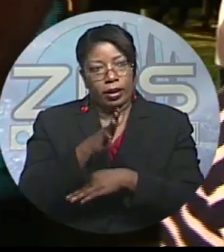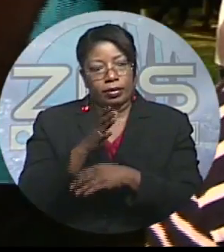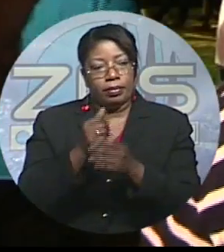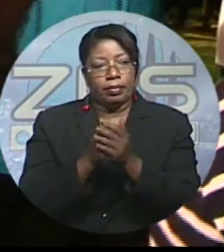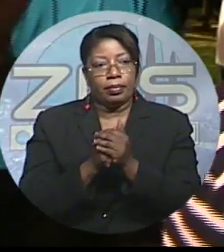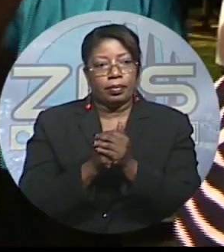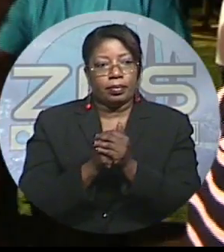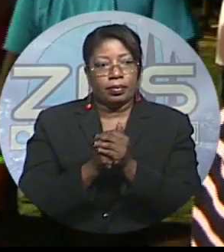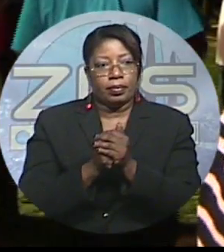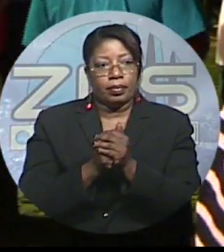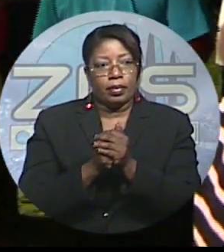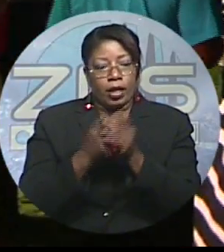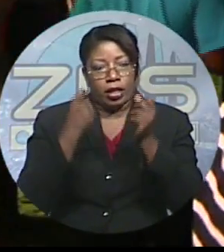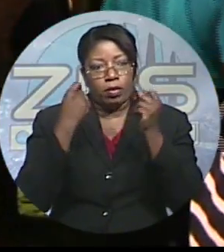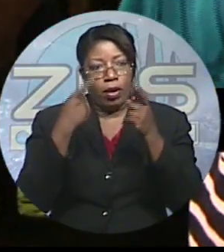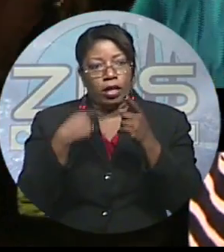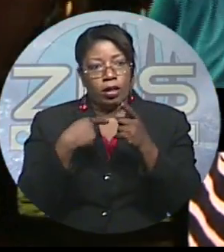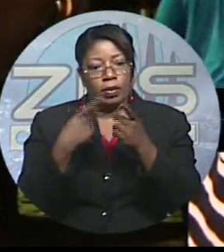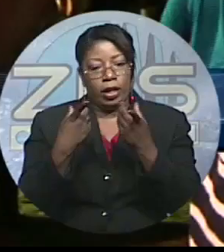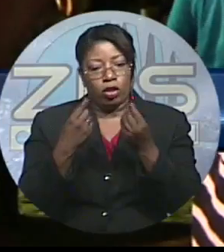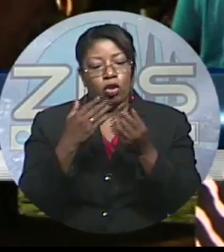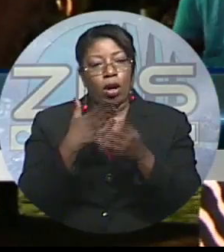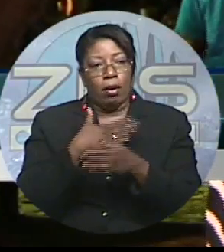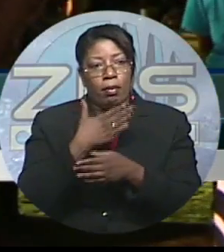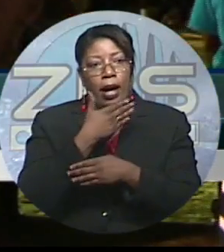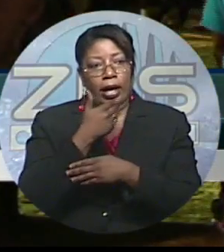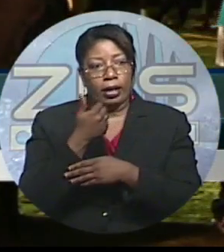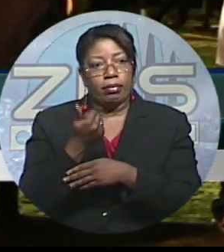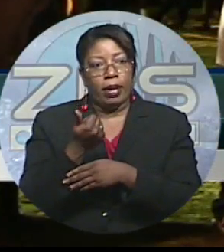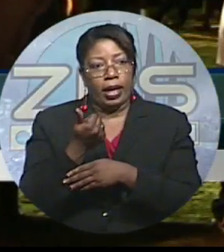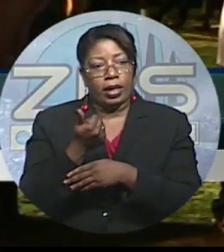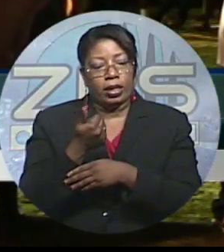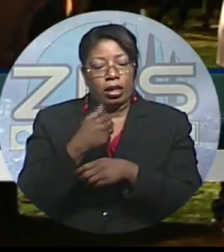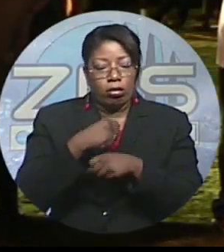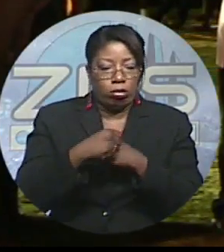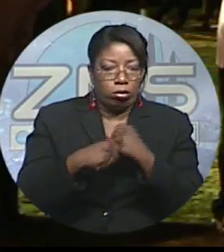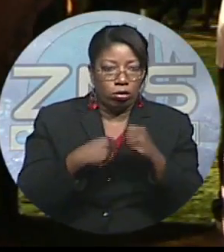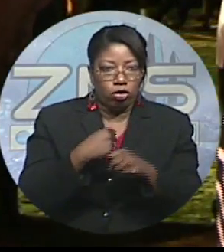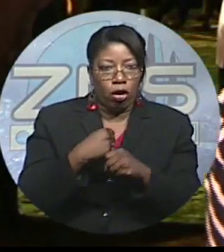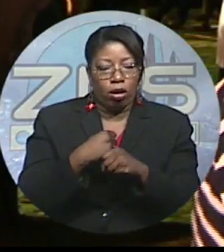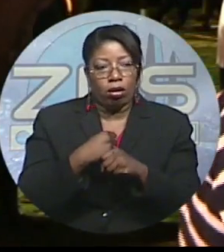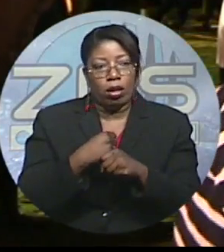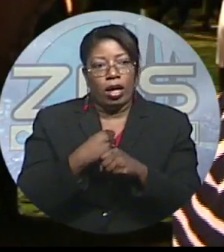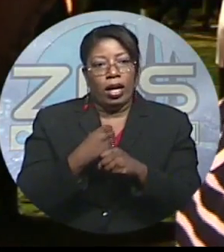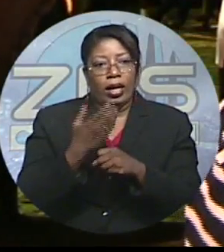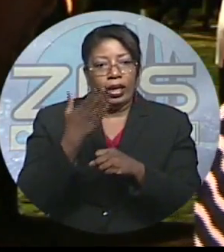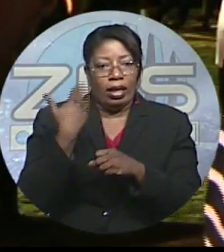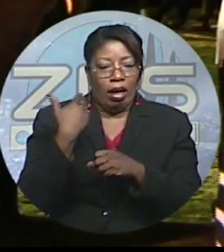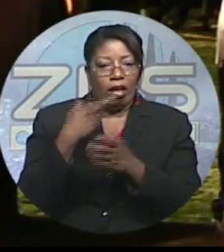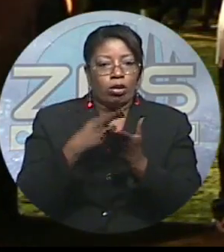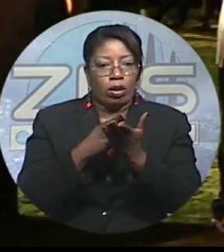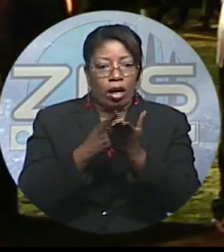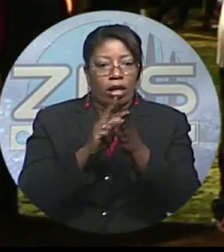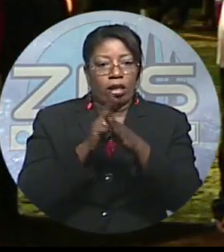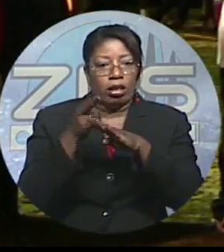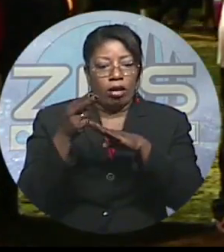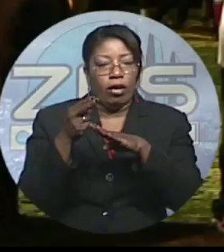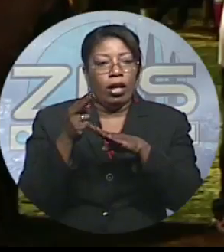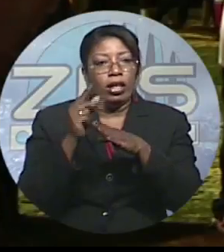me also, but I did my best. I was in a little struggle in the last regatta in Governor's Harbour,